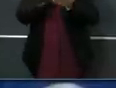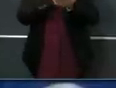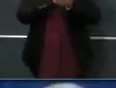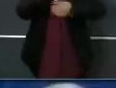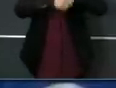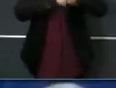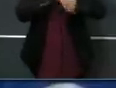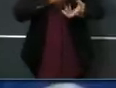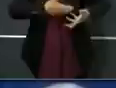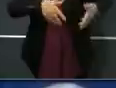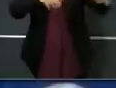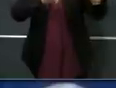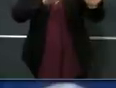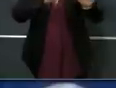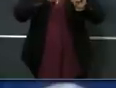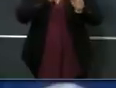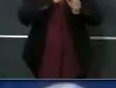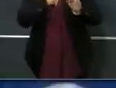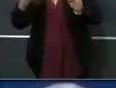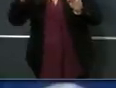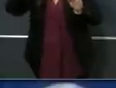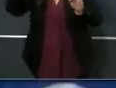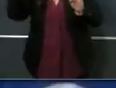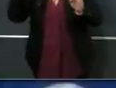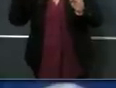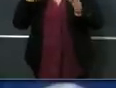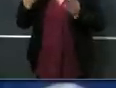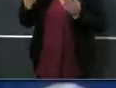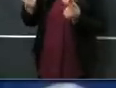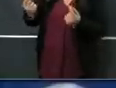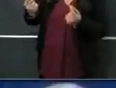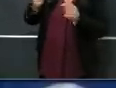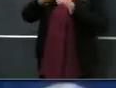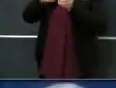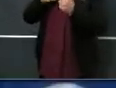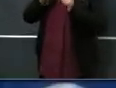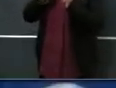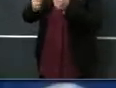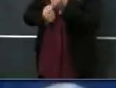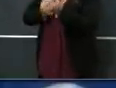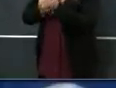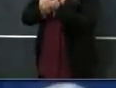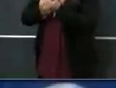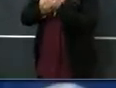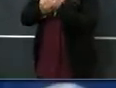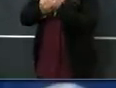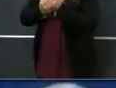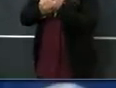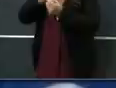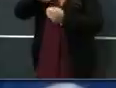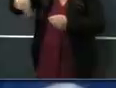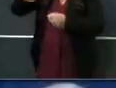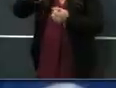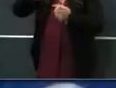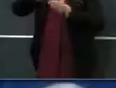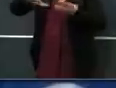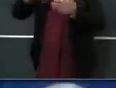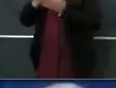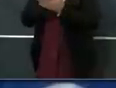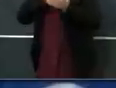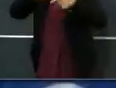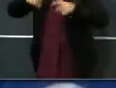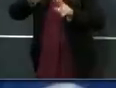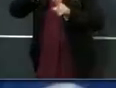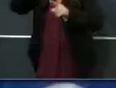we want to provide what we can in these hotspots and provide these supports so we can continue to extend that learning time, even